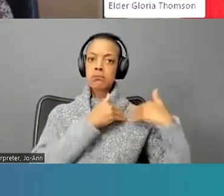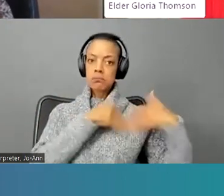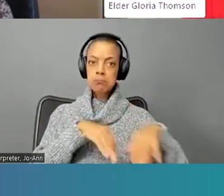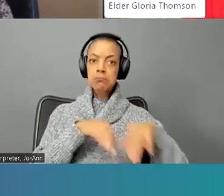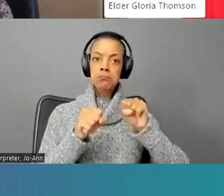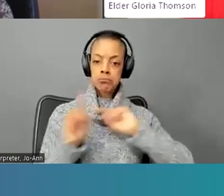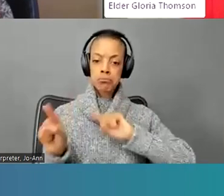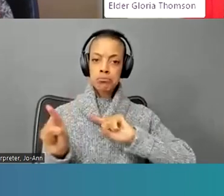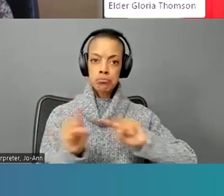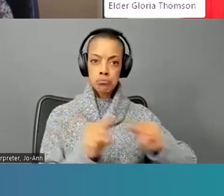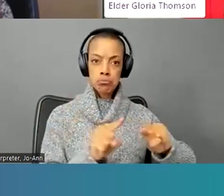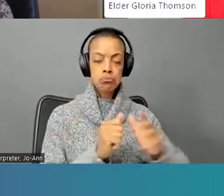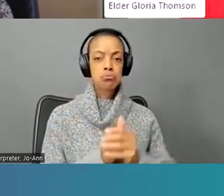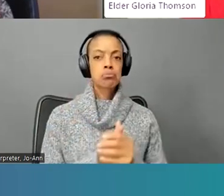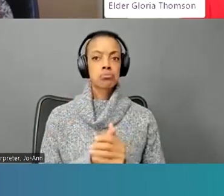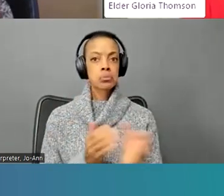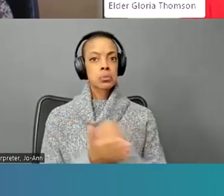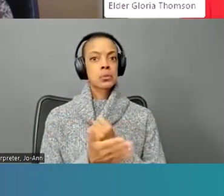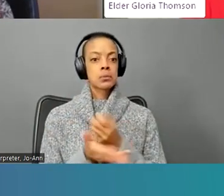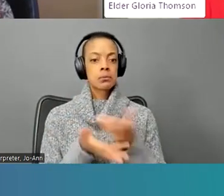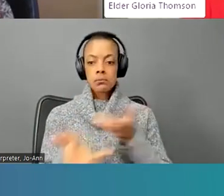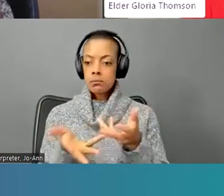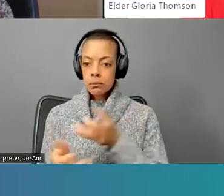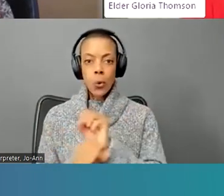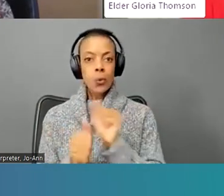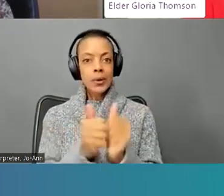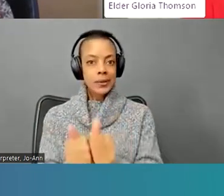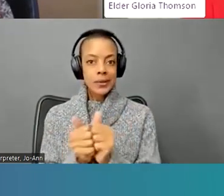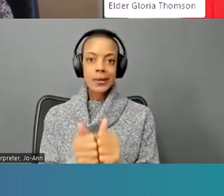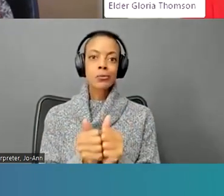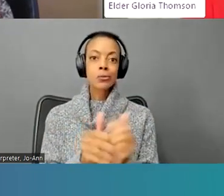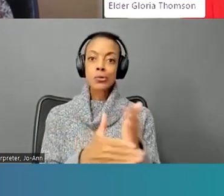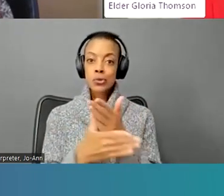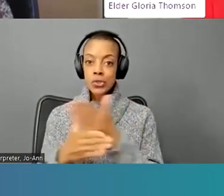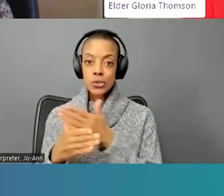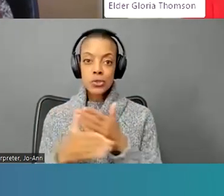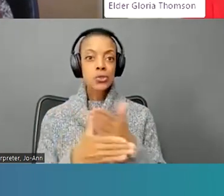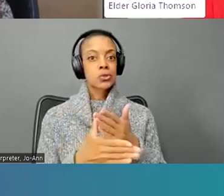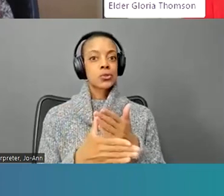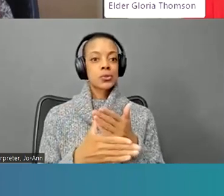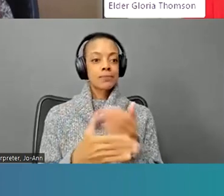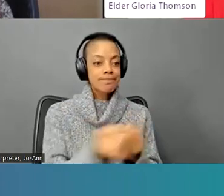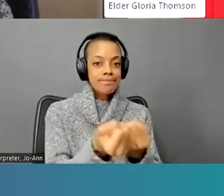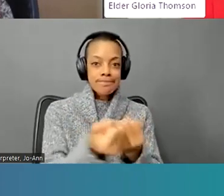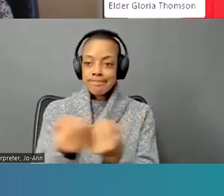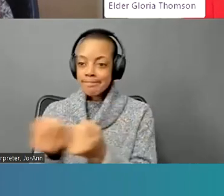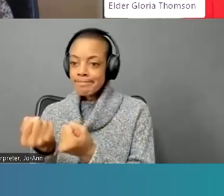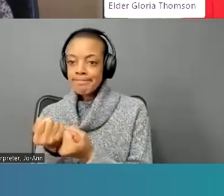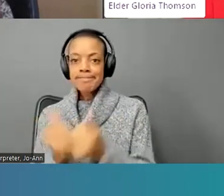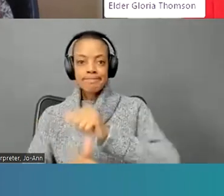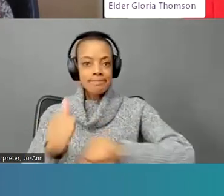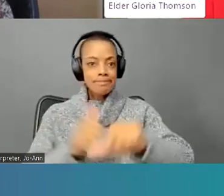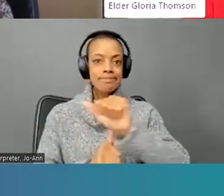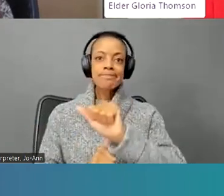and have this conversation about working together and sharing and uplifting each other in their roles and